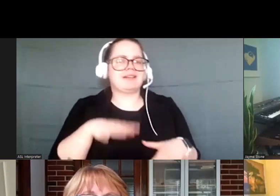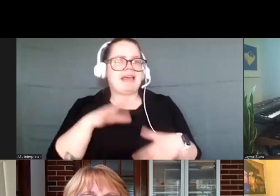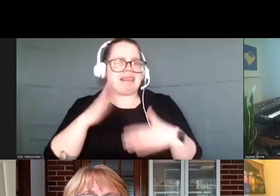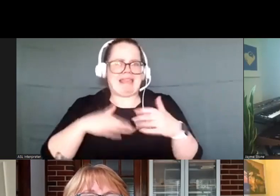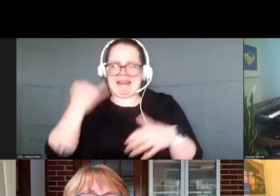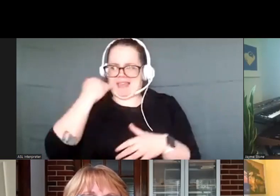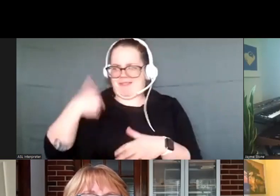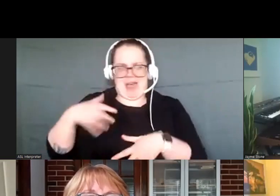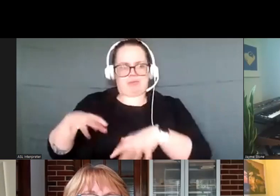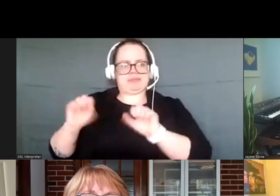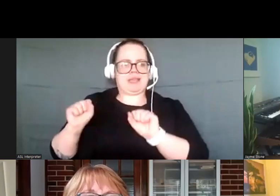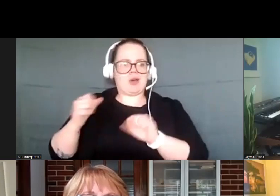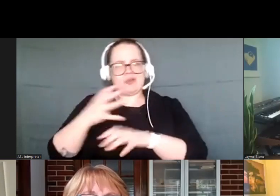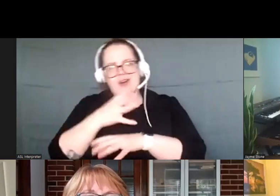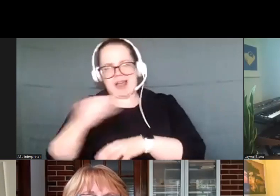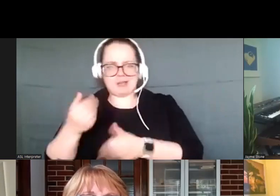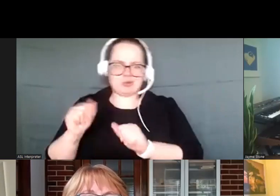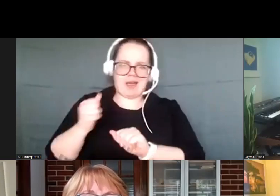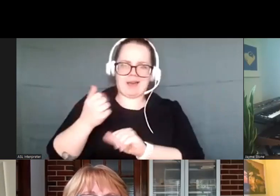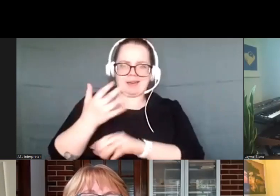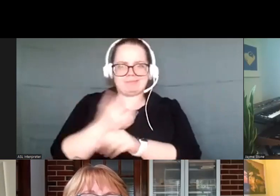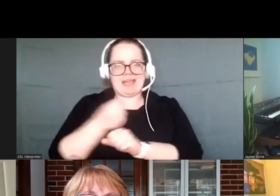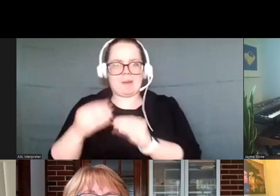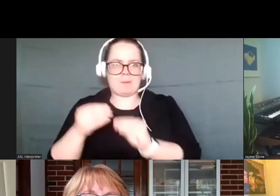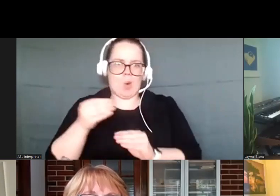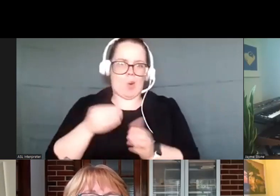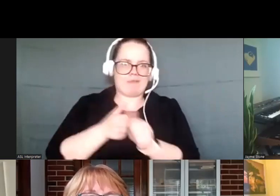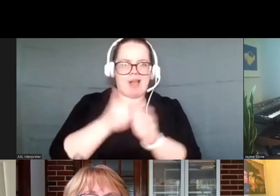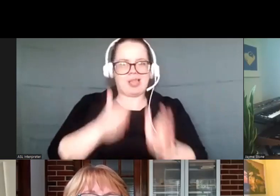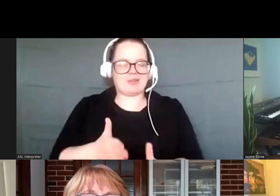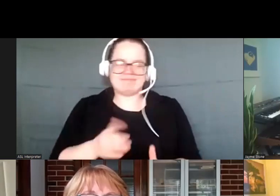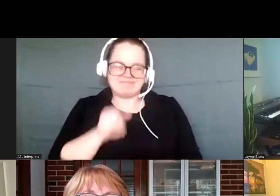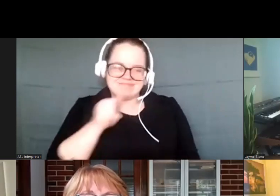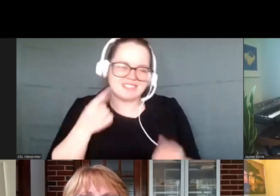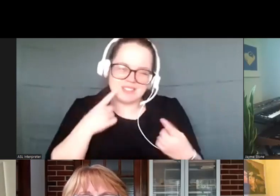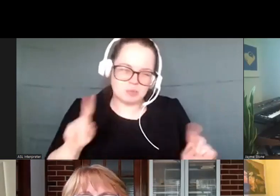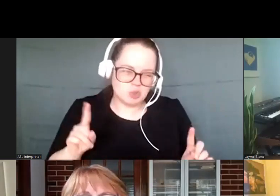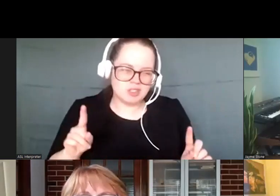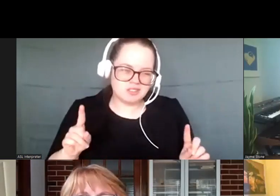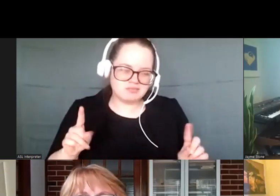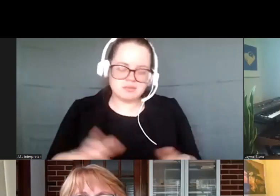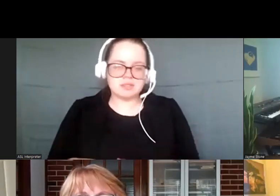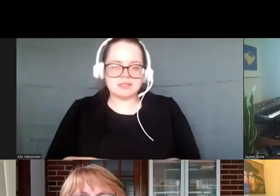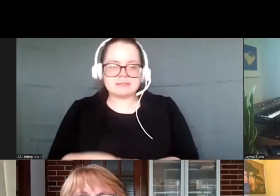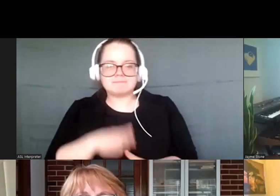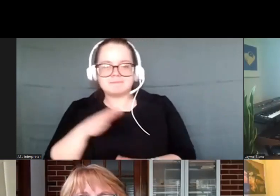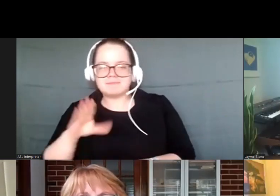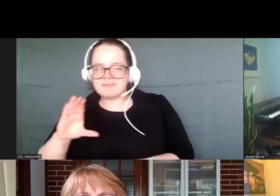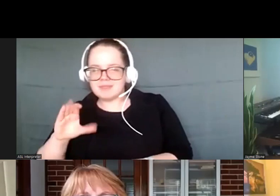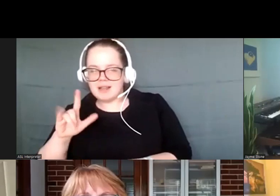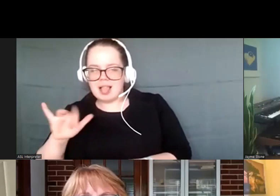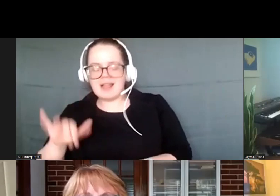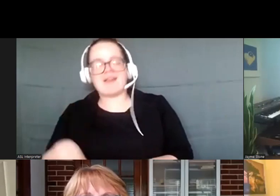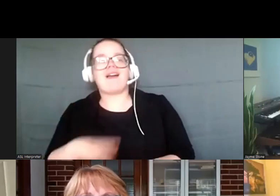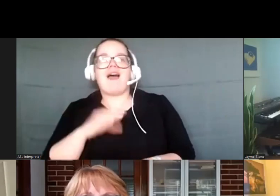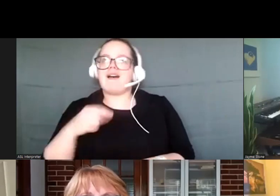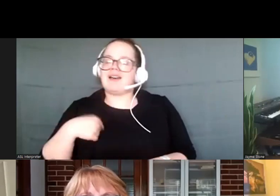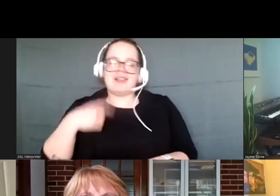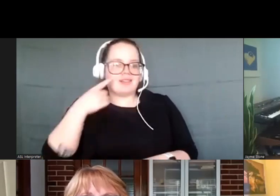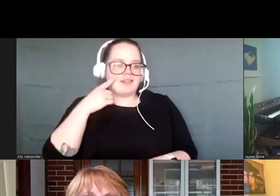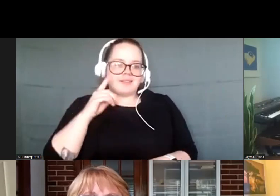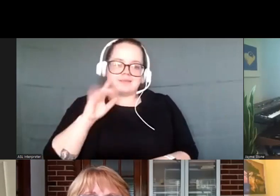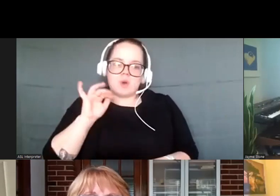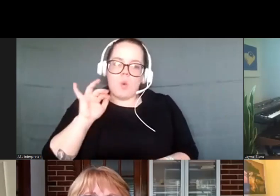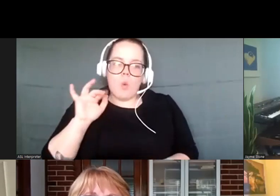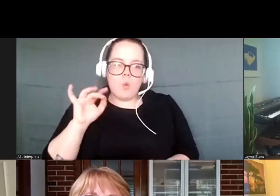And it's just not authentic, and it doesn't work. It doesn't ring true. Well, and I think that's just one of the examples of the kinds of